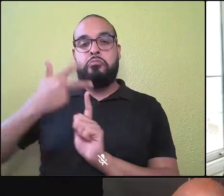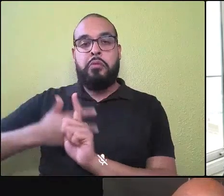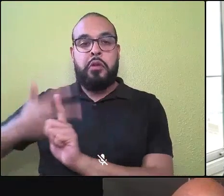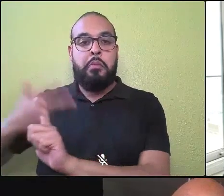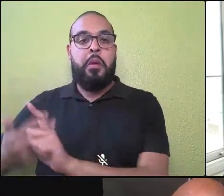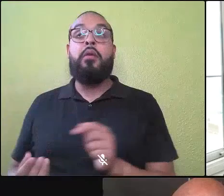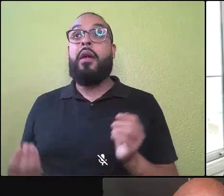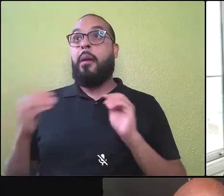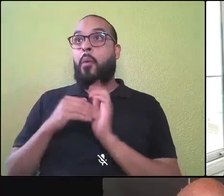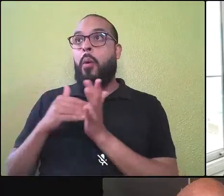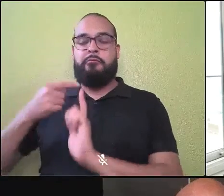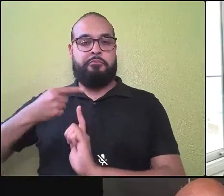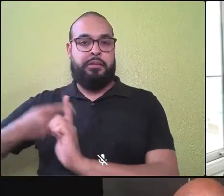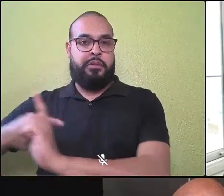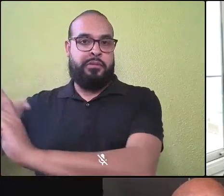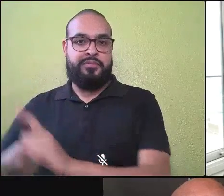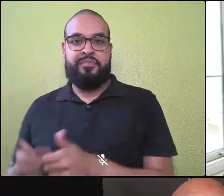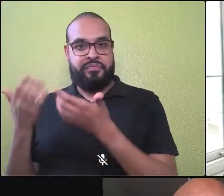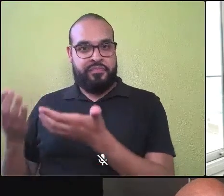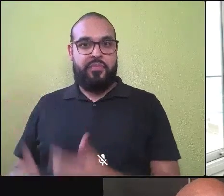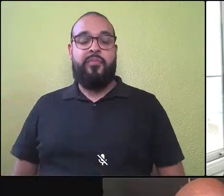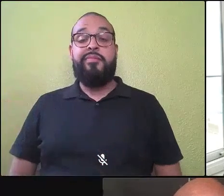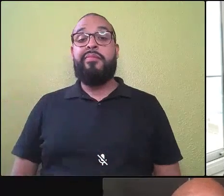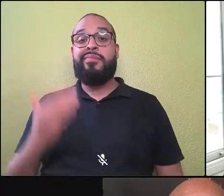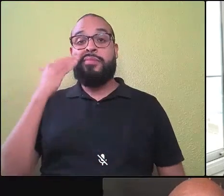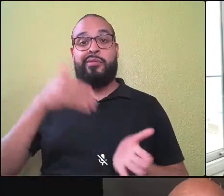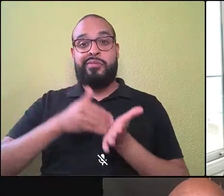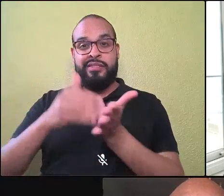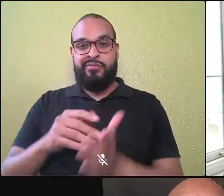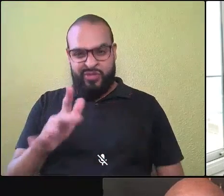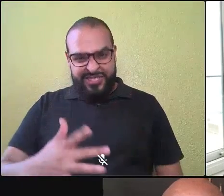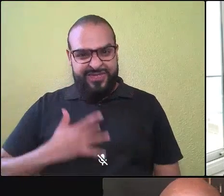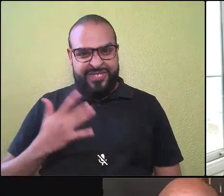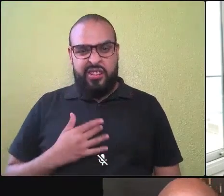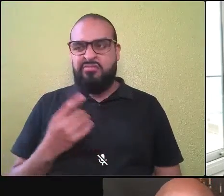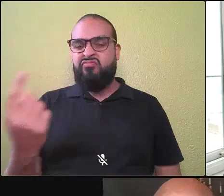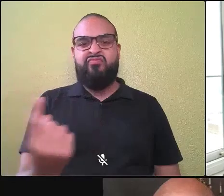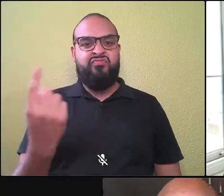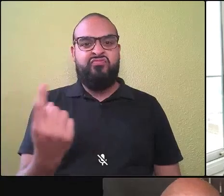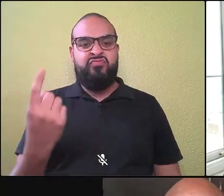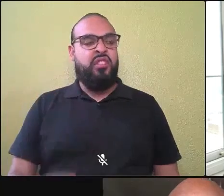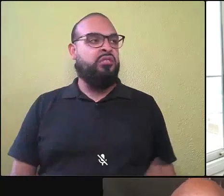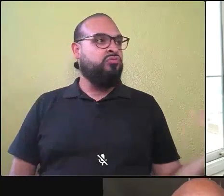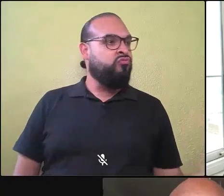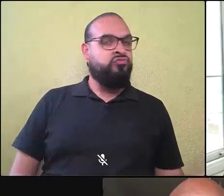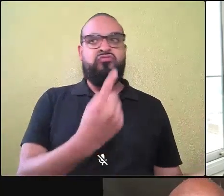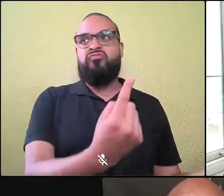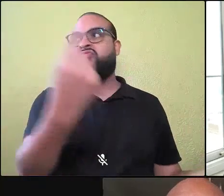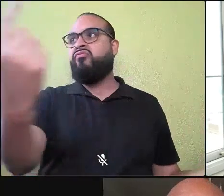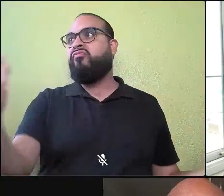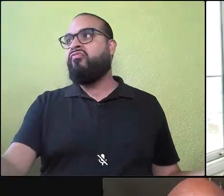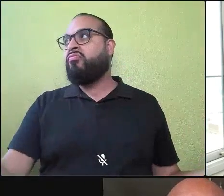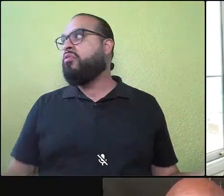just like folks said earlier, there are a lot of times where you feel like you're alone, like you're the only you're the one of so few,